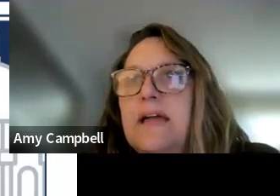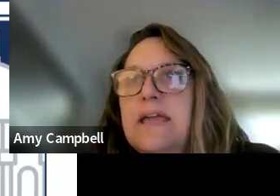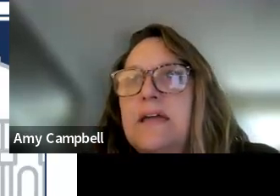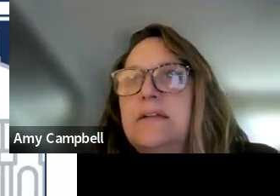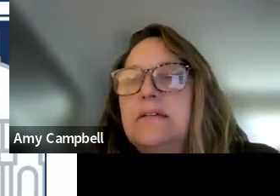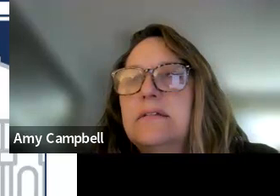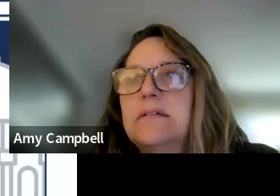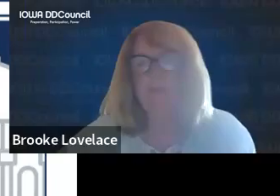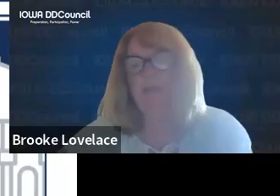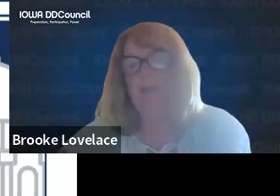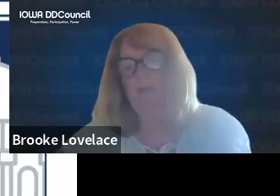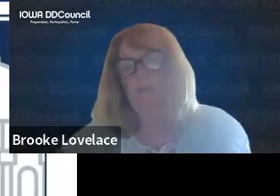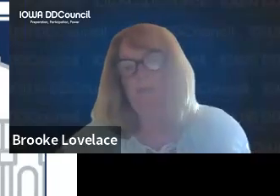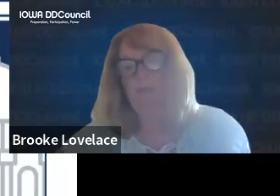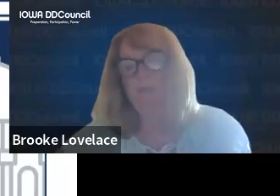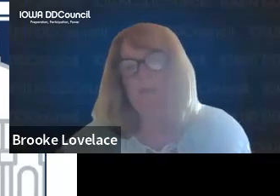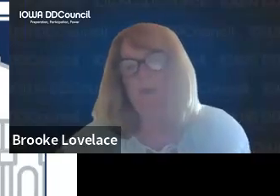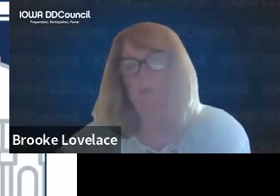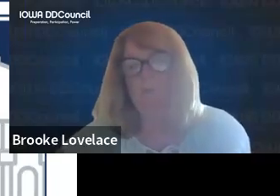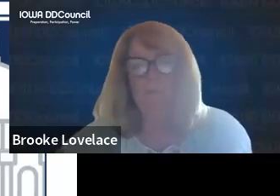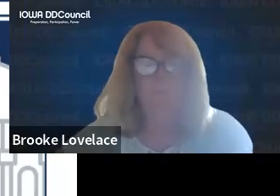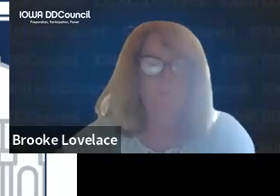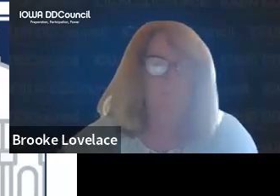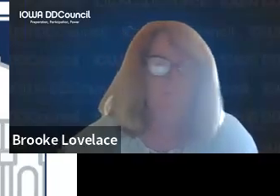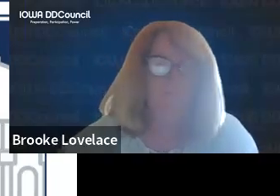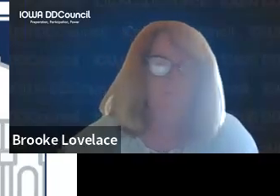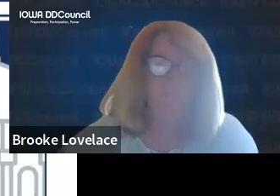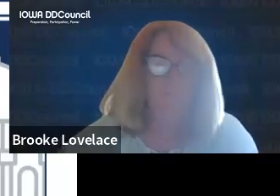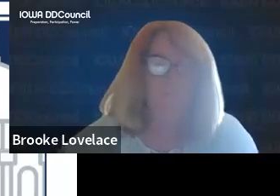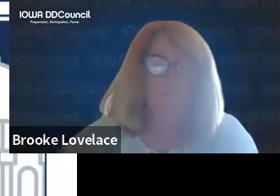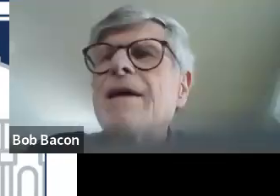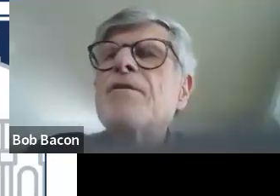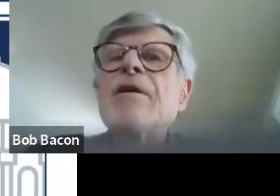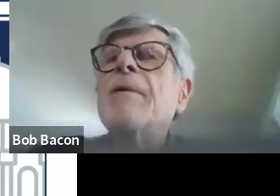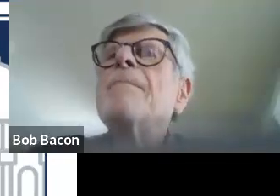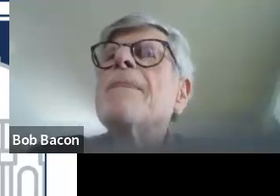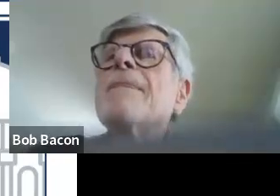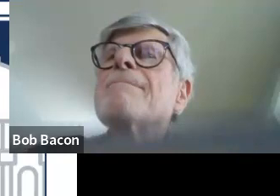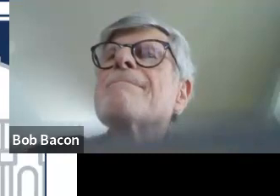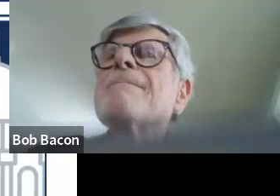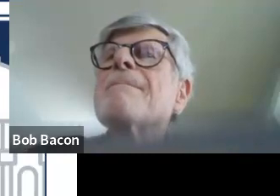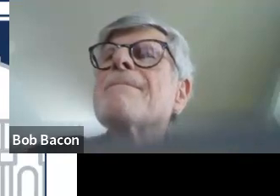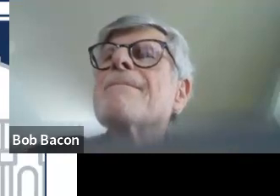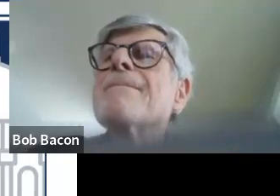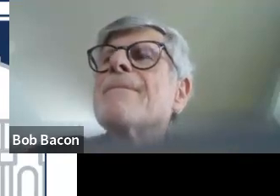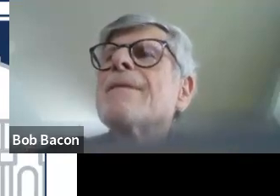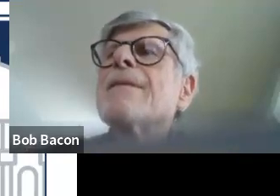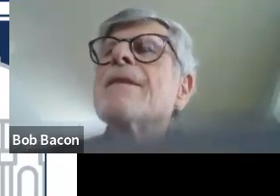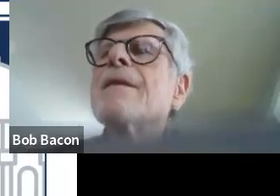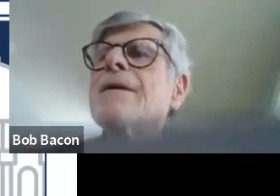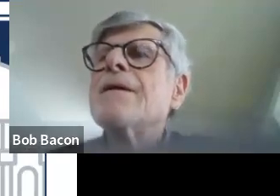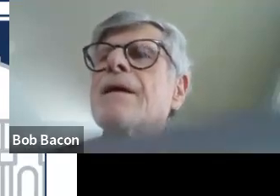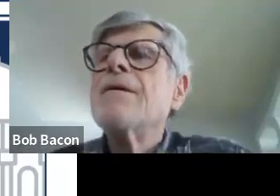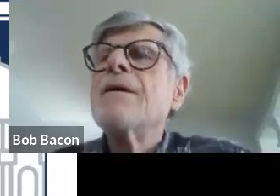I think I can. He's pinned, Amy. He's ready to go. Okay, can you hear me?